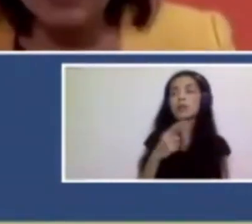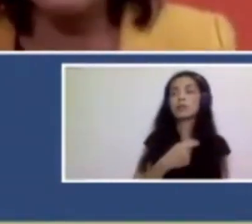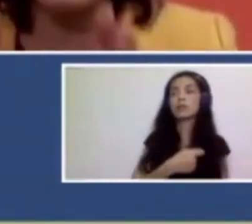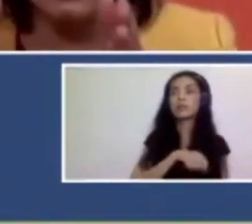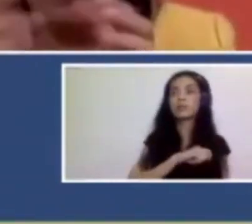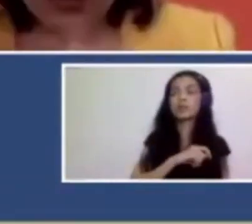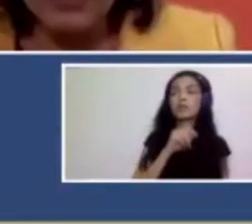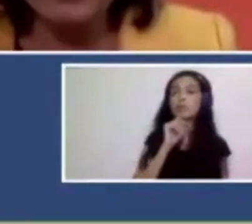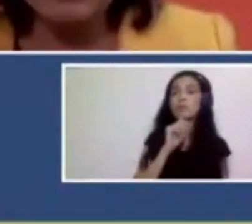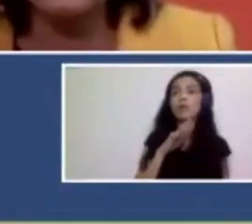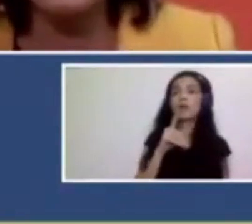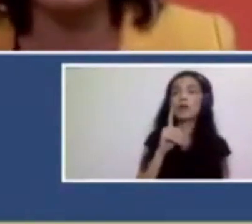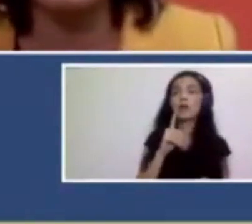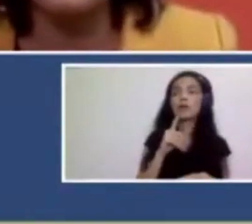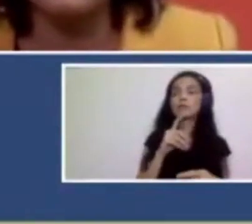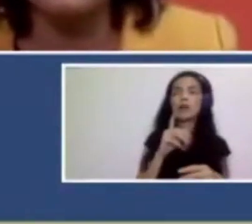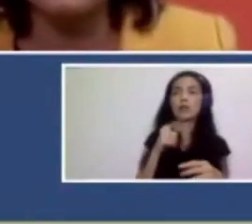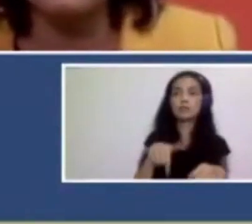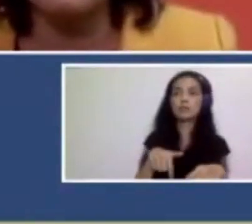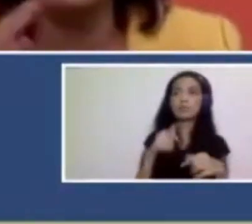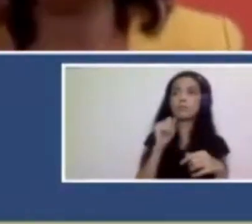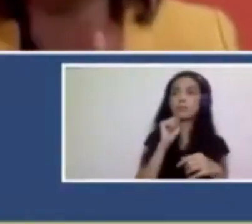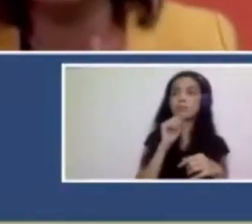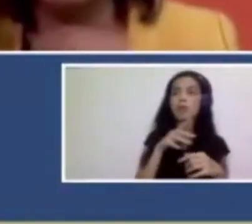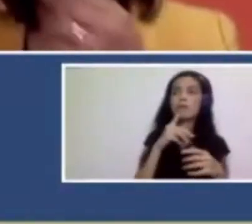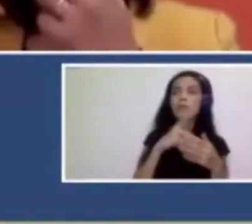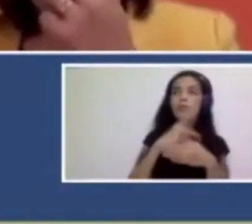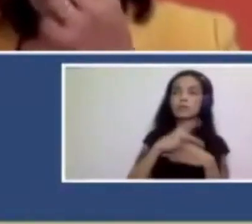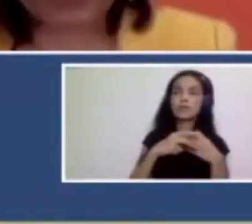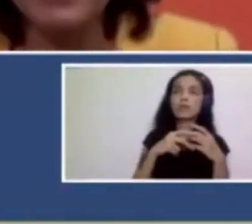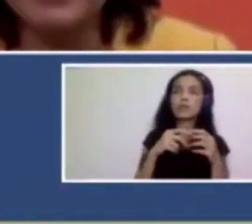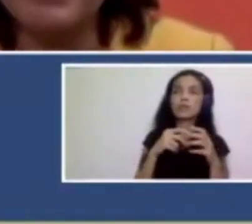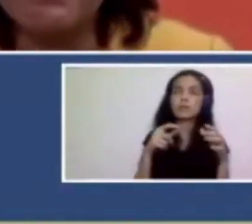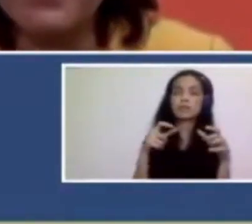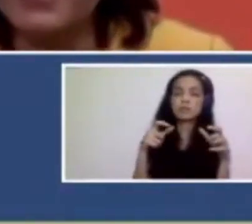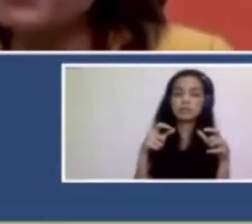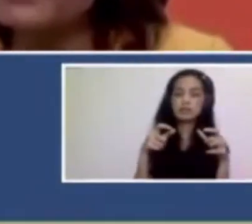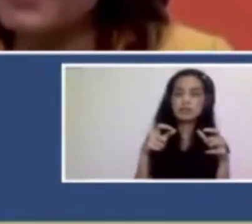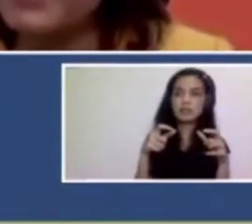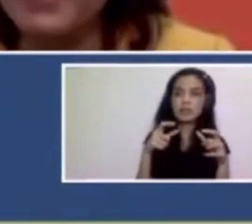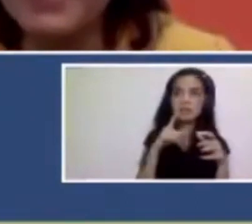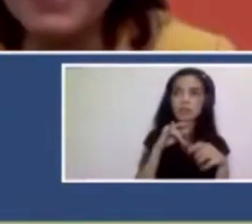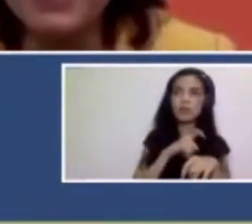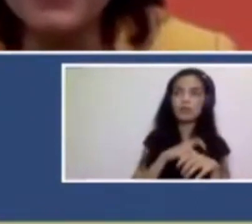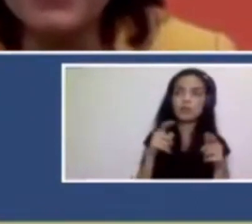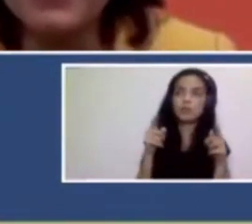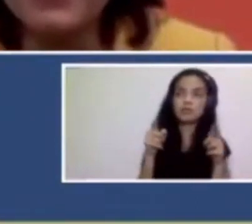the project a smaller project with not that big, how can I say it in